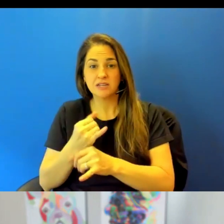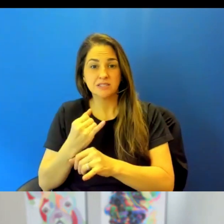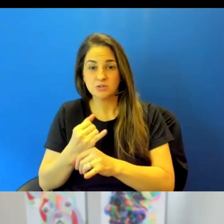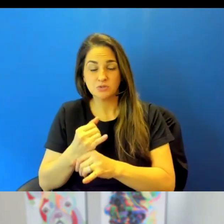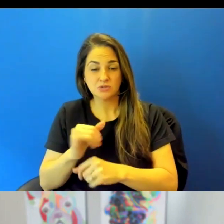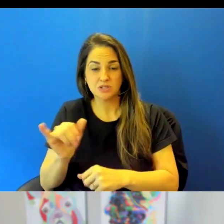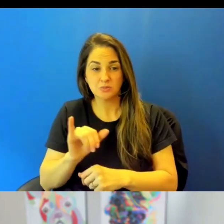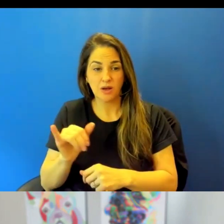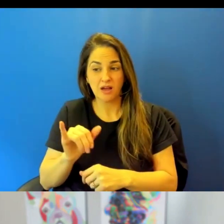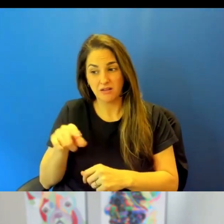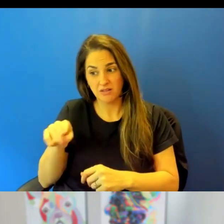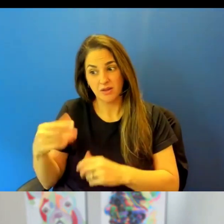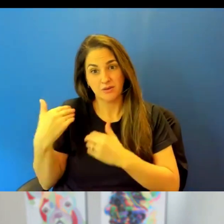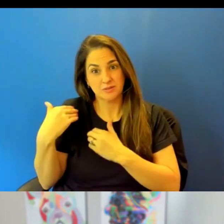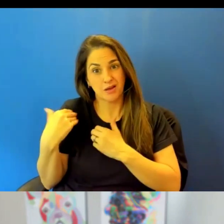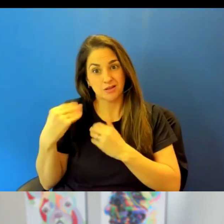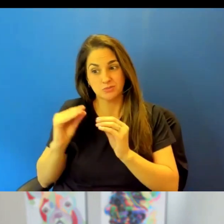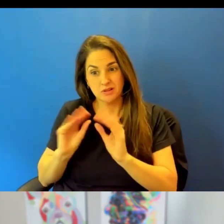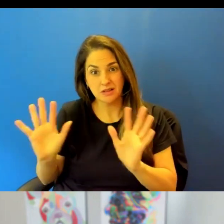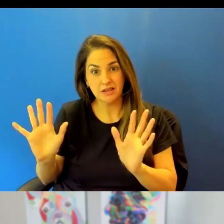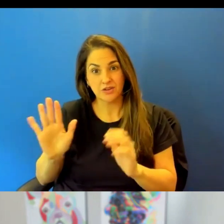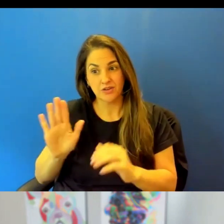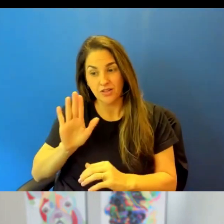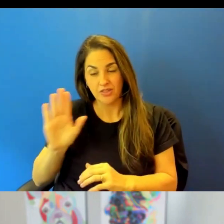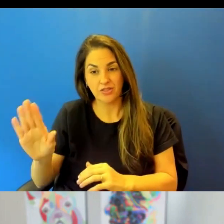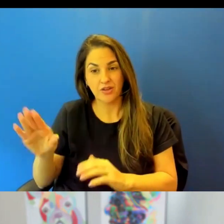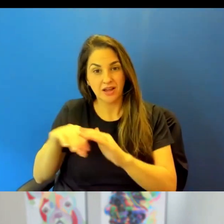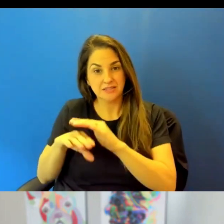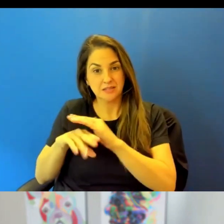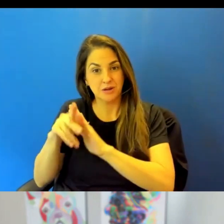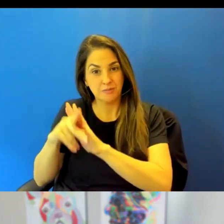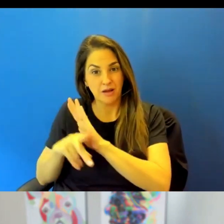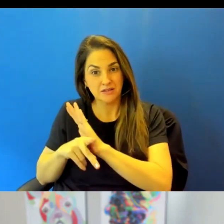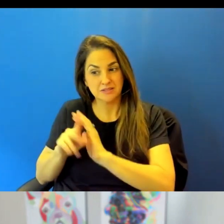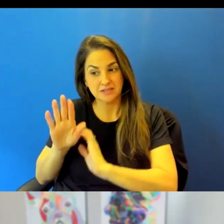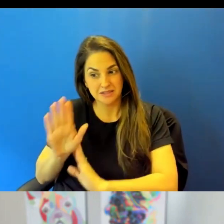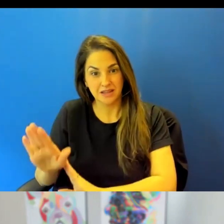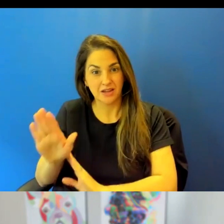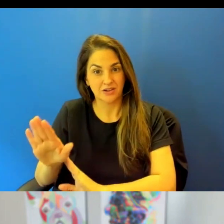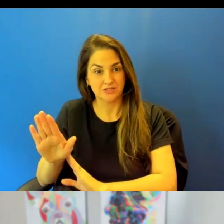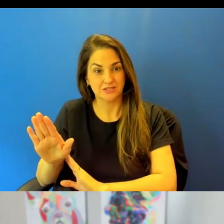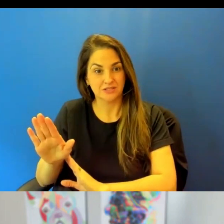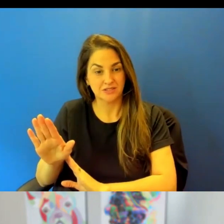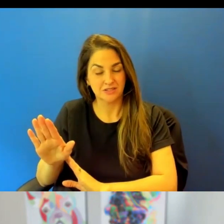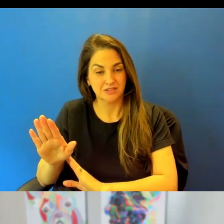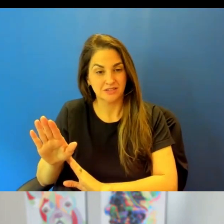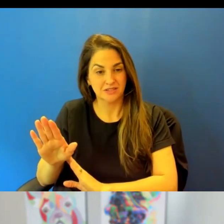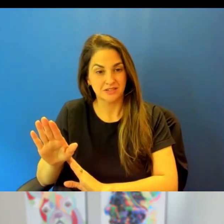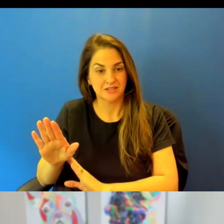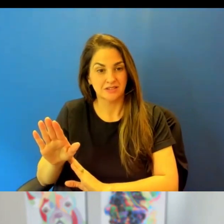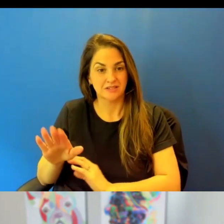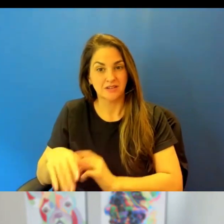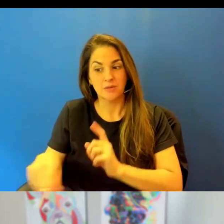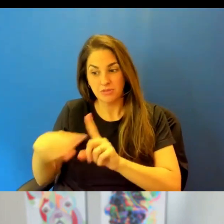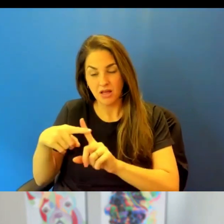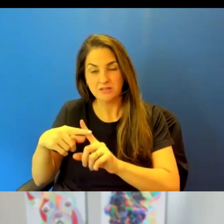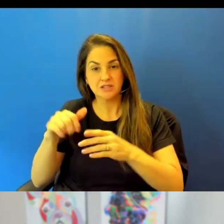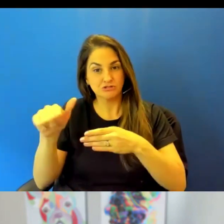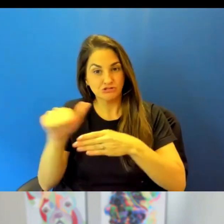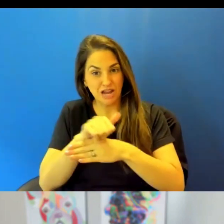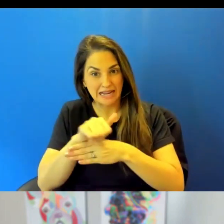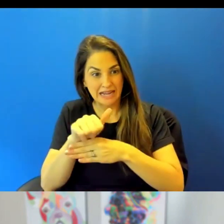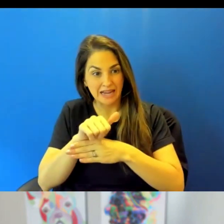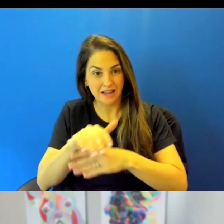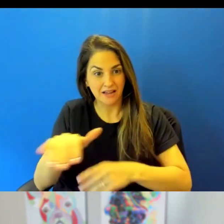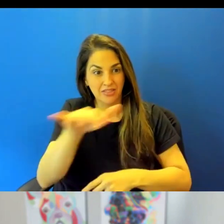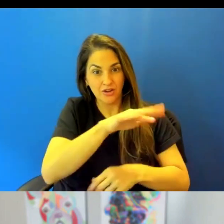well, that combining, training and institutional policy and practice around